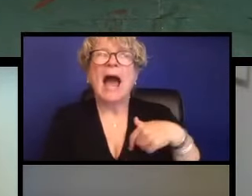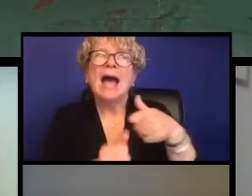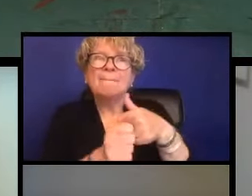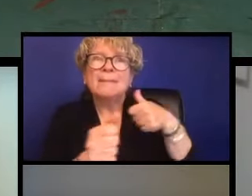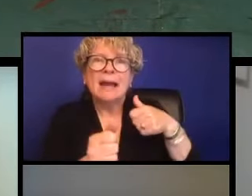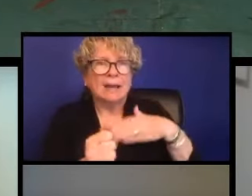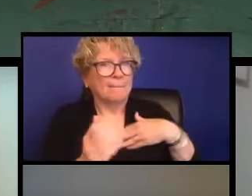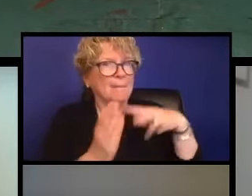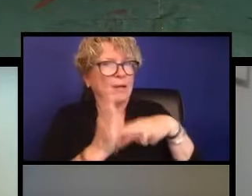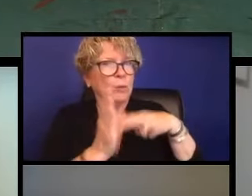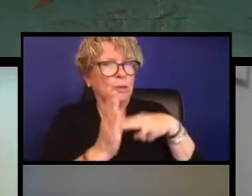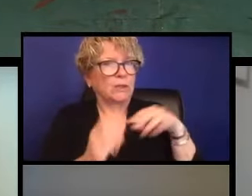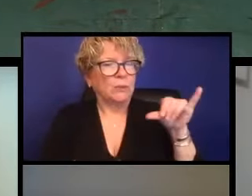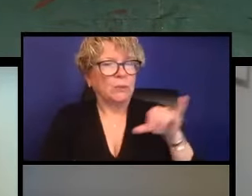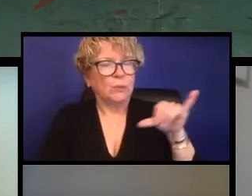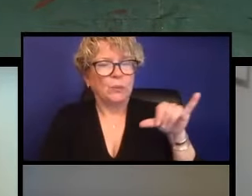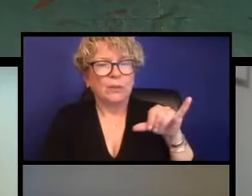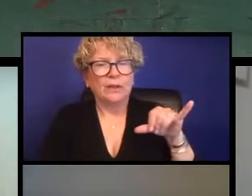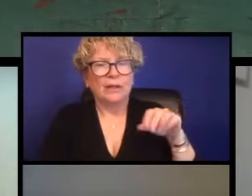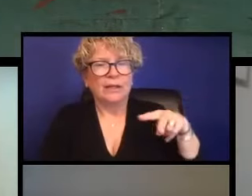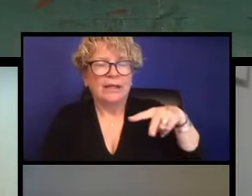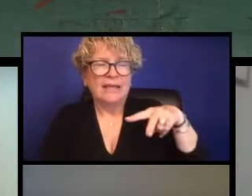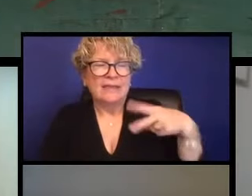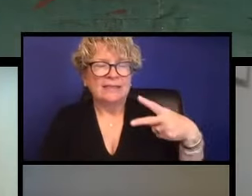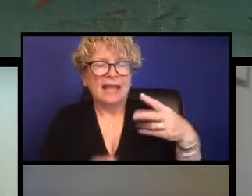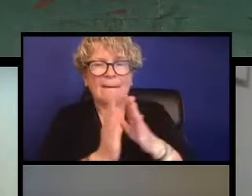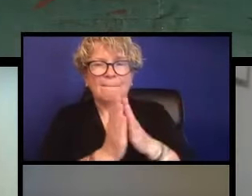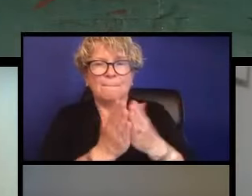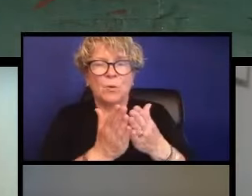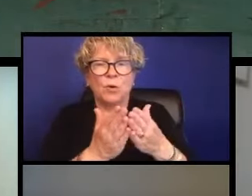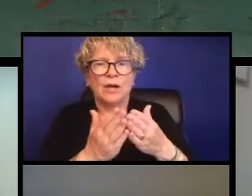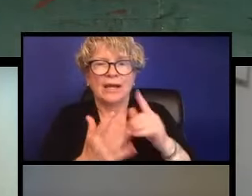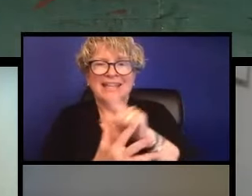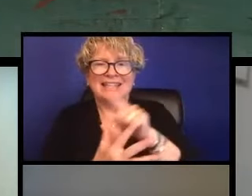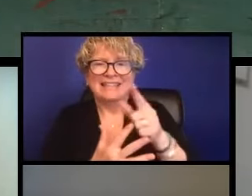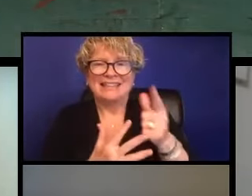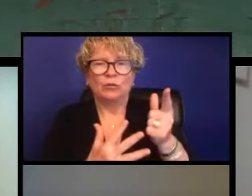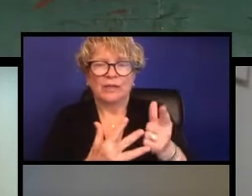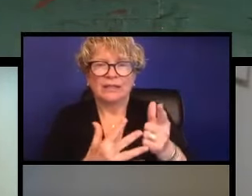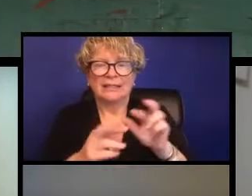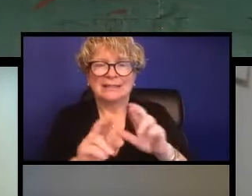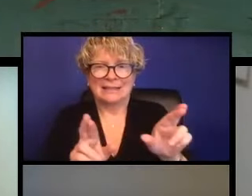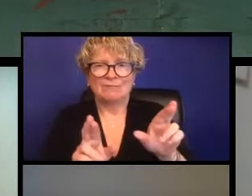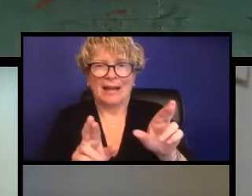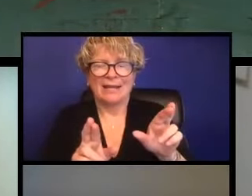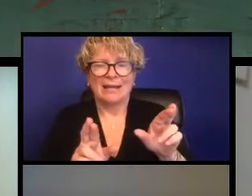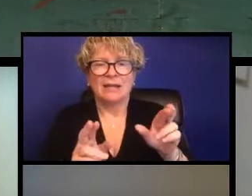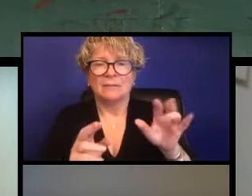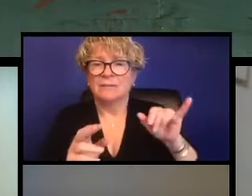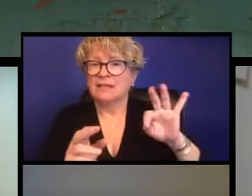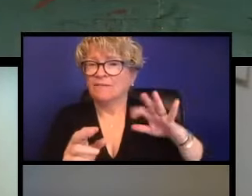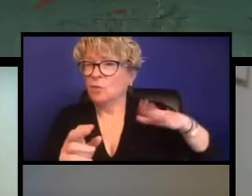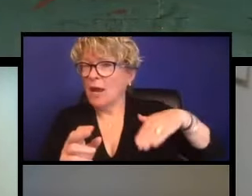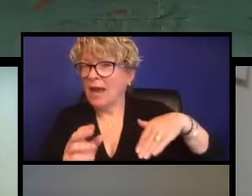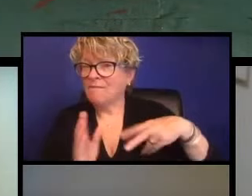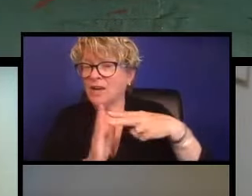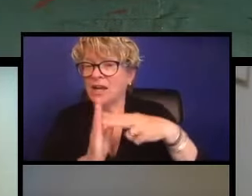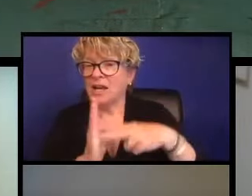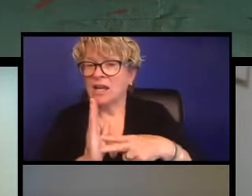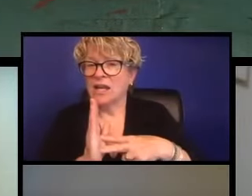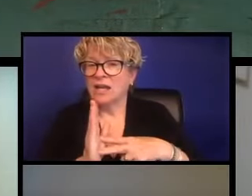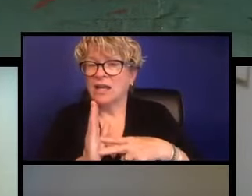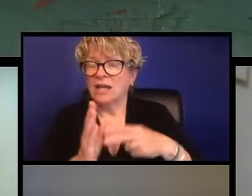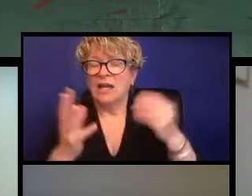reading. The second book in the series is coming out right now. But if you have not read the